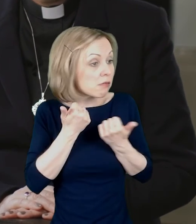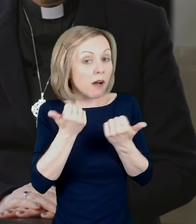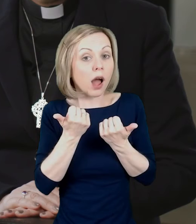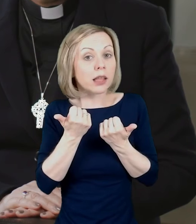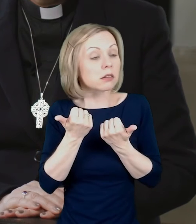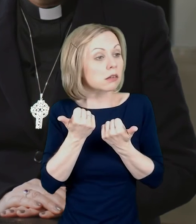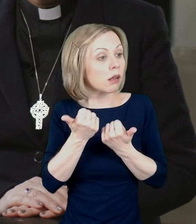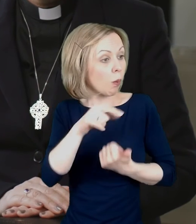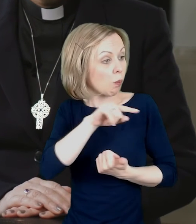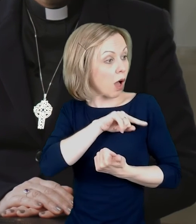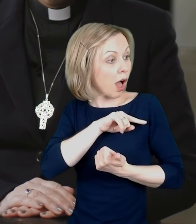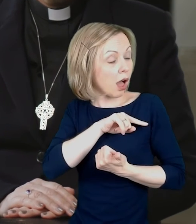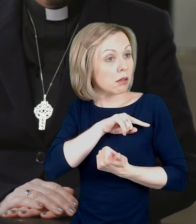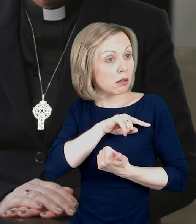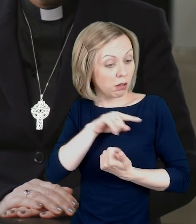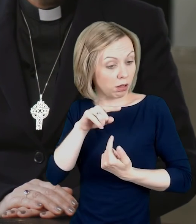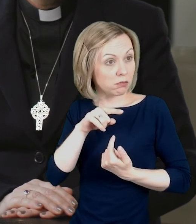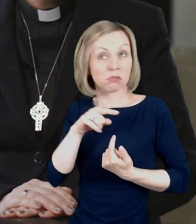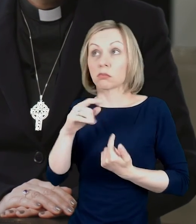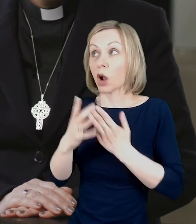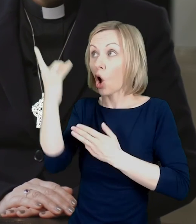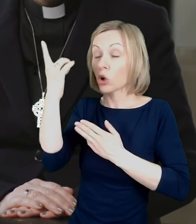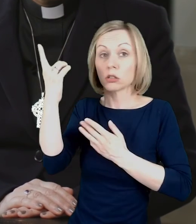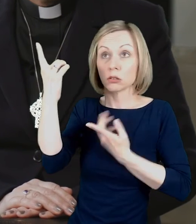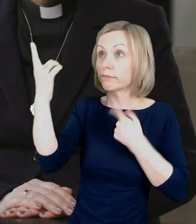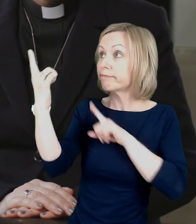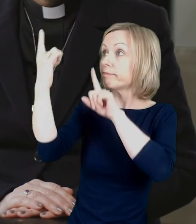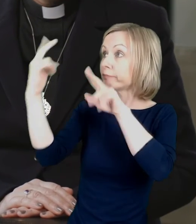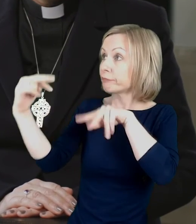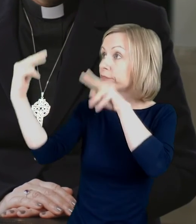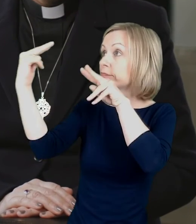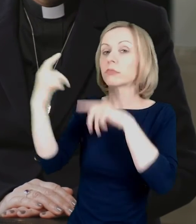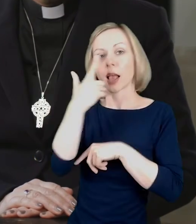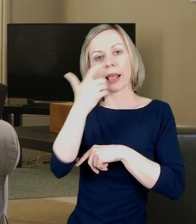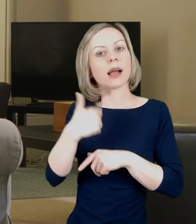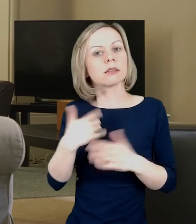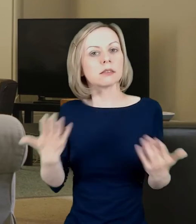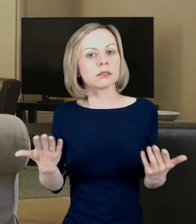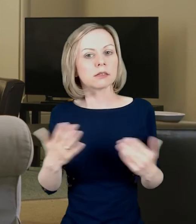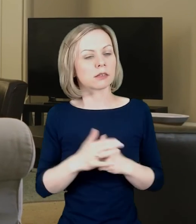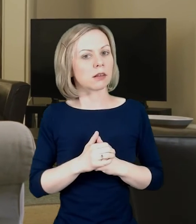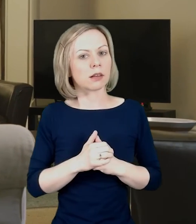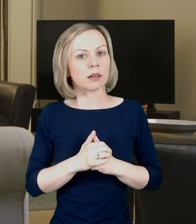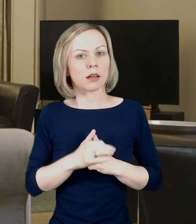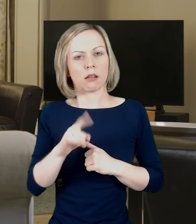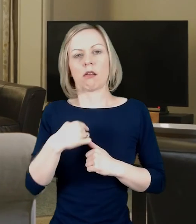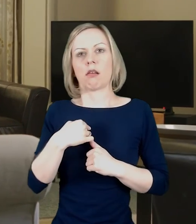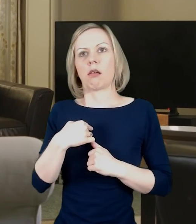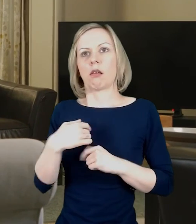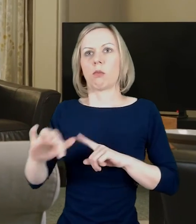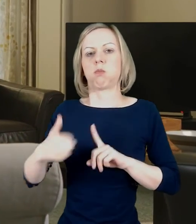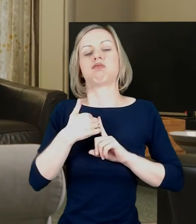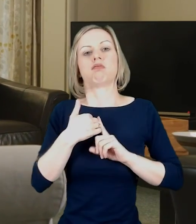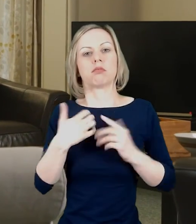all. I think I can look my Maker in the eye. And that was when I became serious about